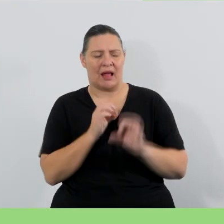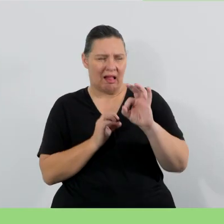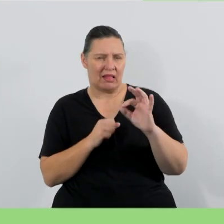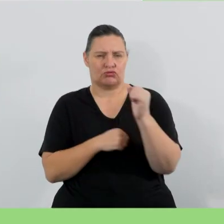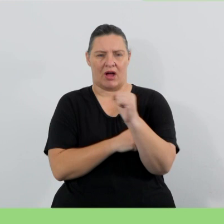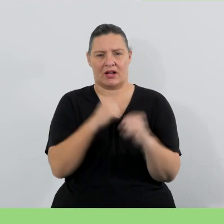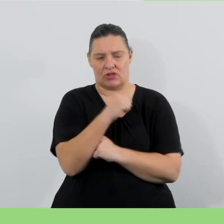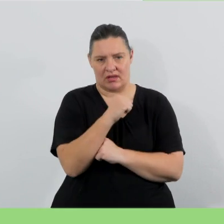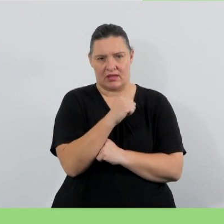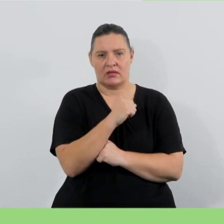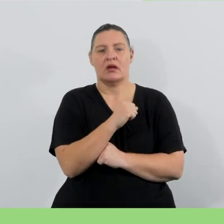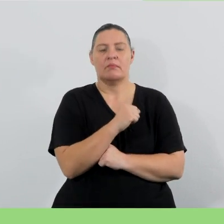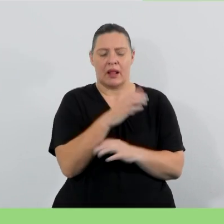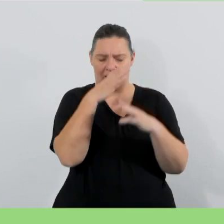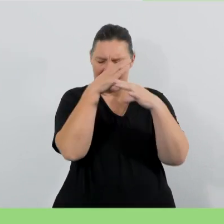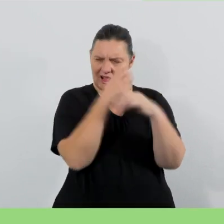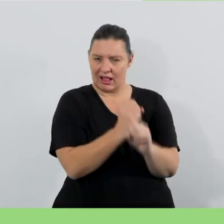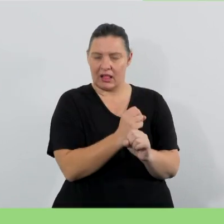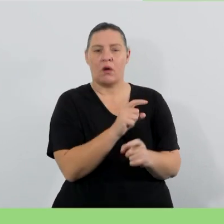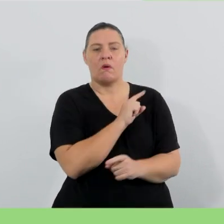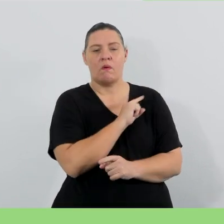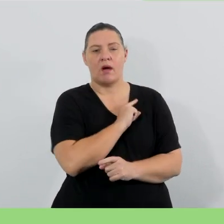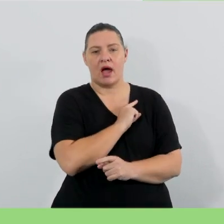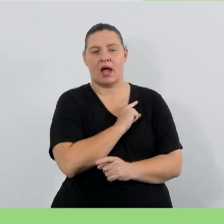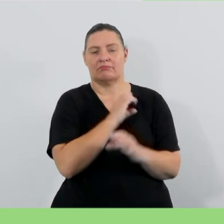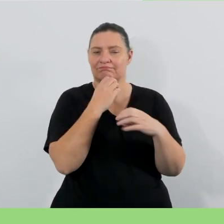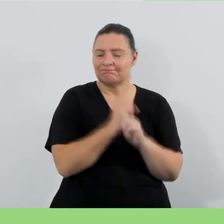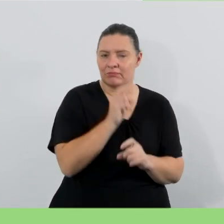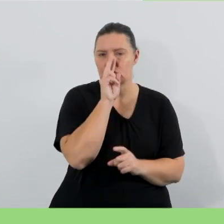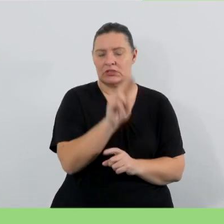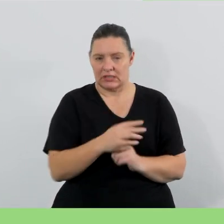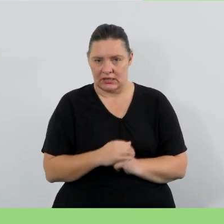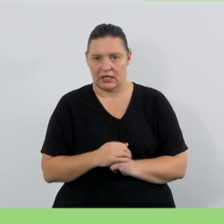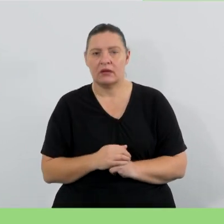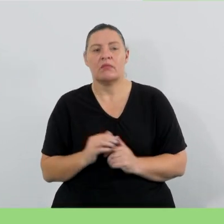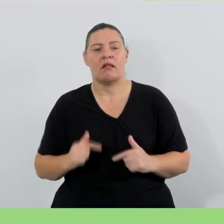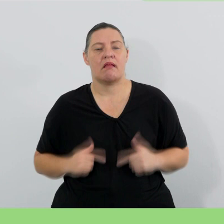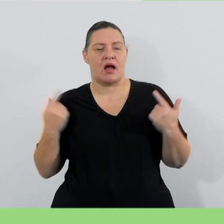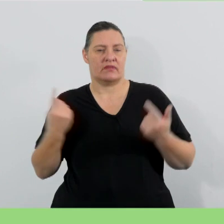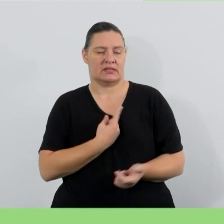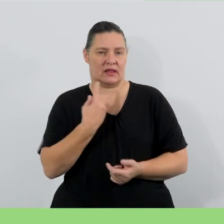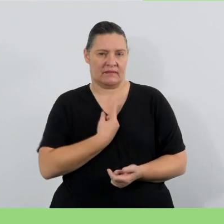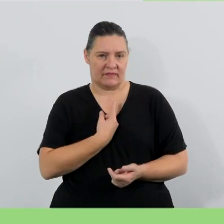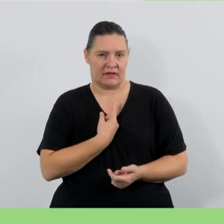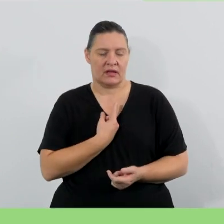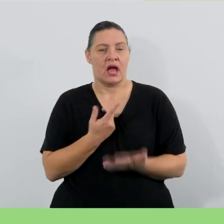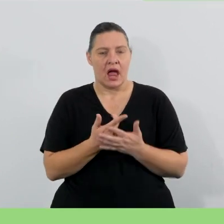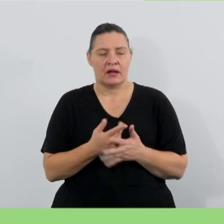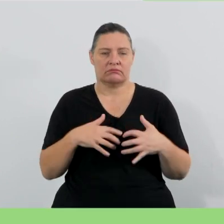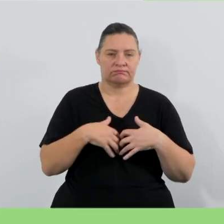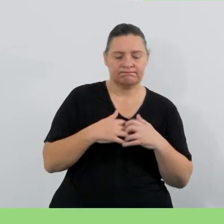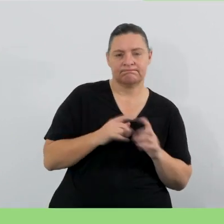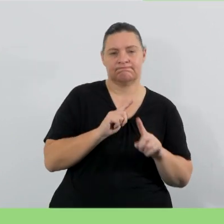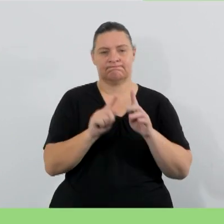smallest structure. It is microscopic because we need a microscope to see it, that can live on its own and also makes